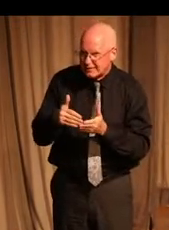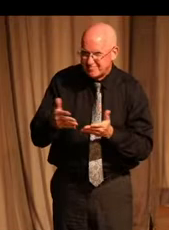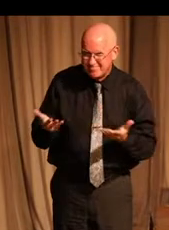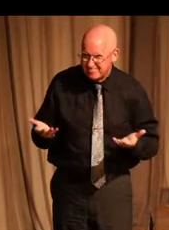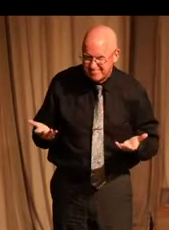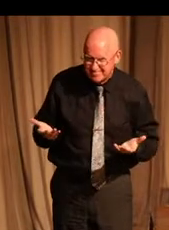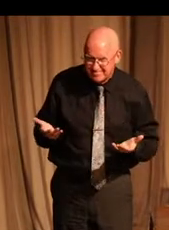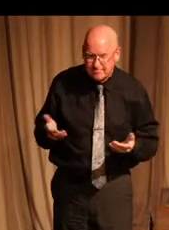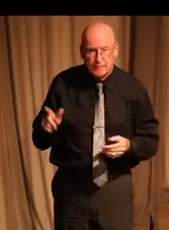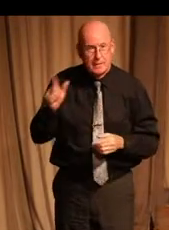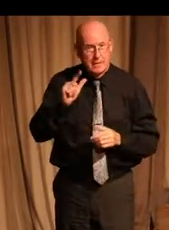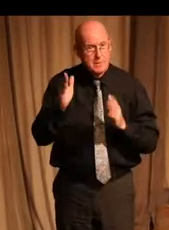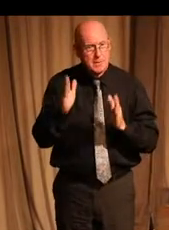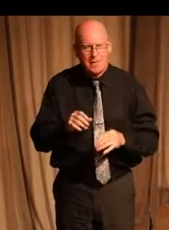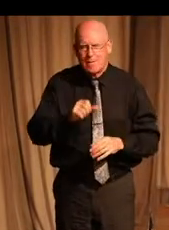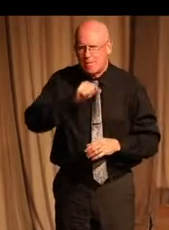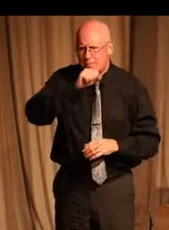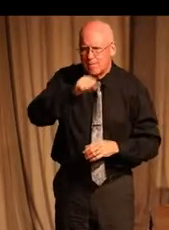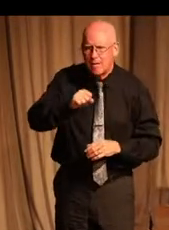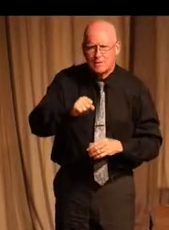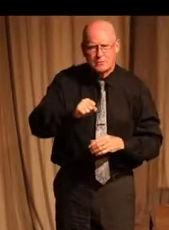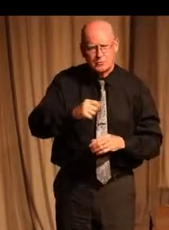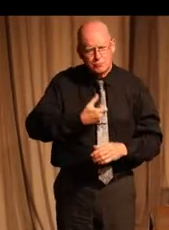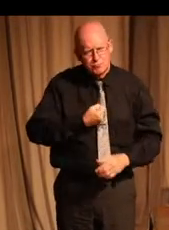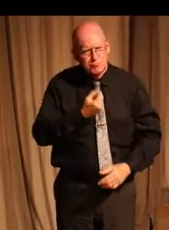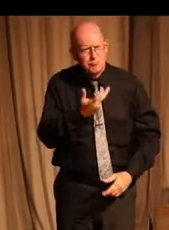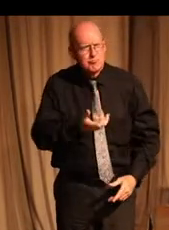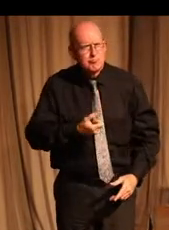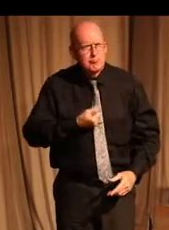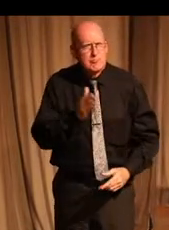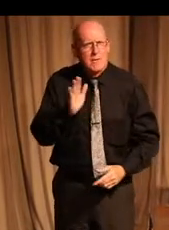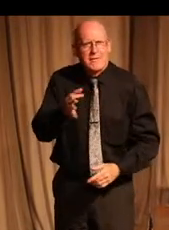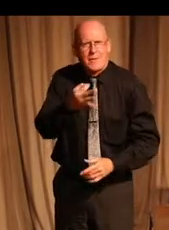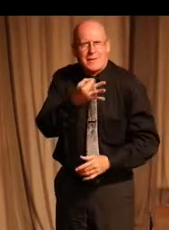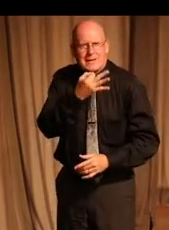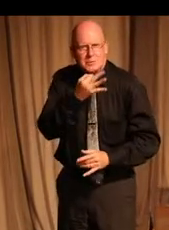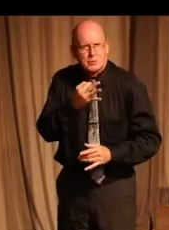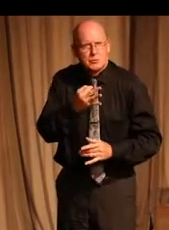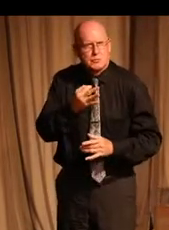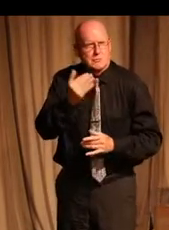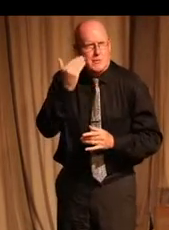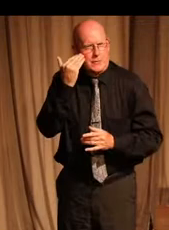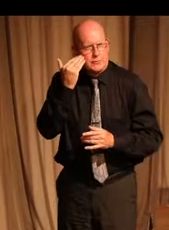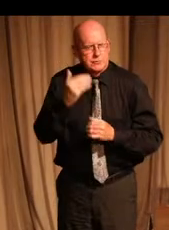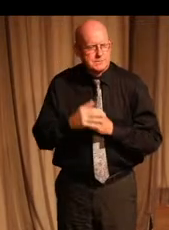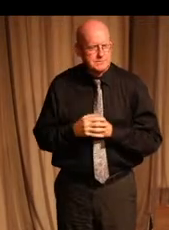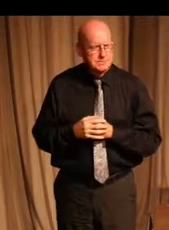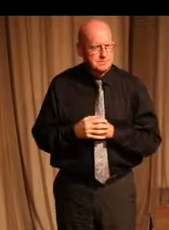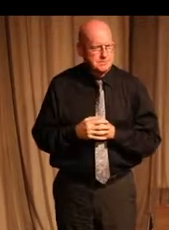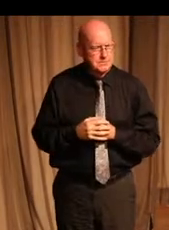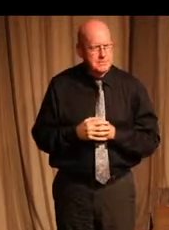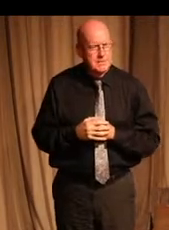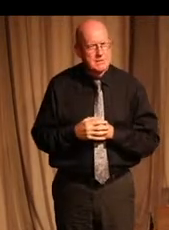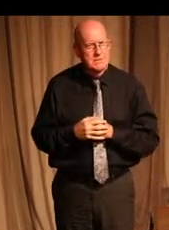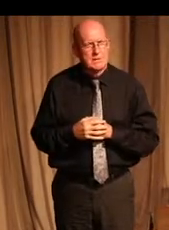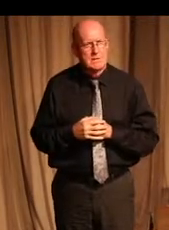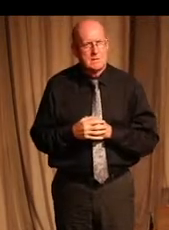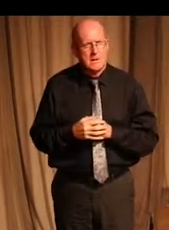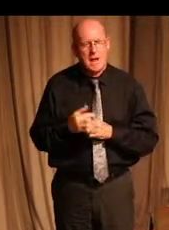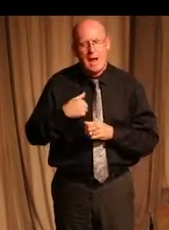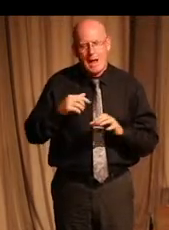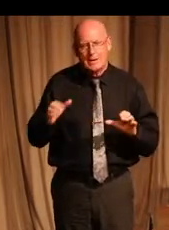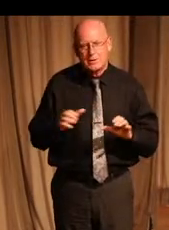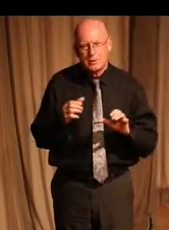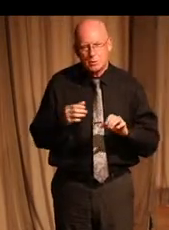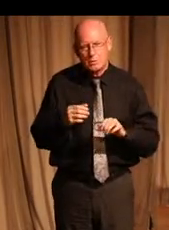And librarians love to share their expertise. And so I think a lot about, like, as I do the